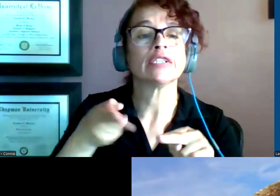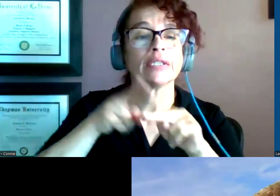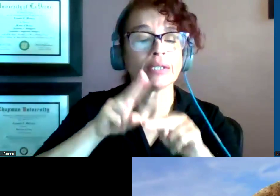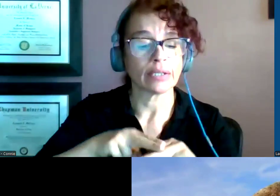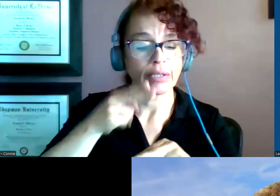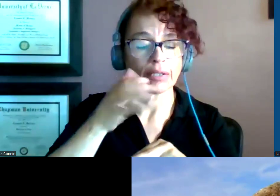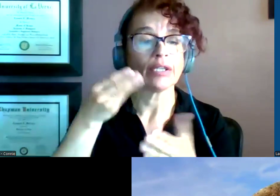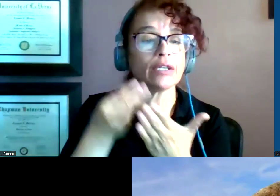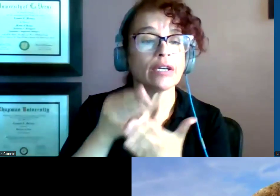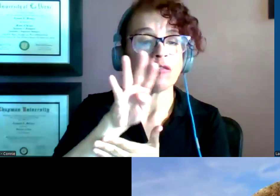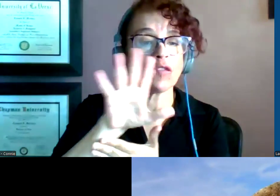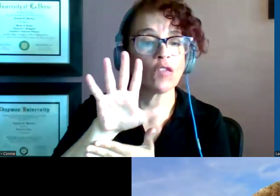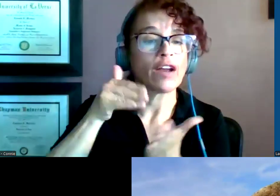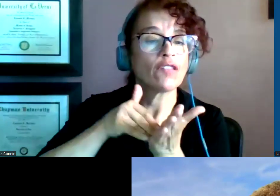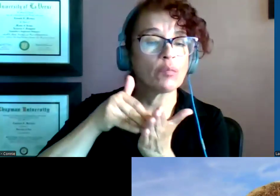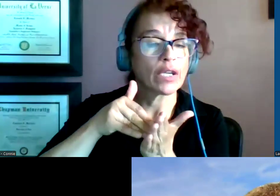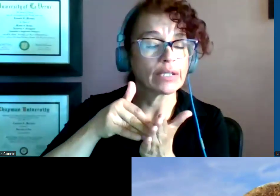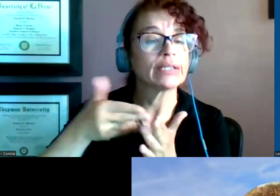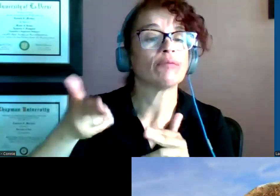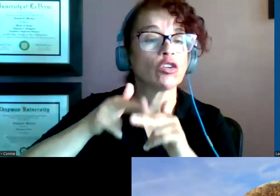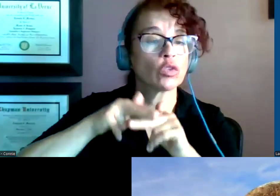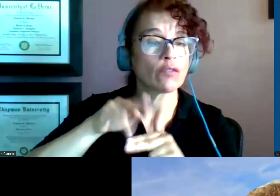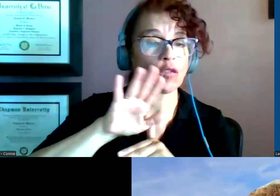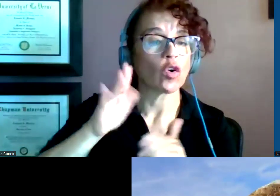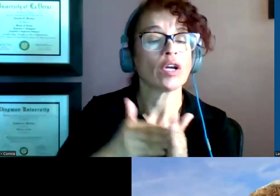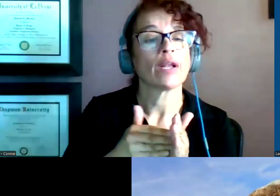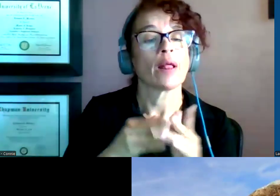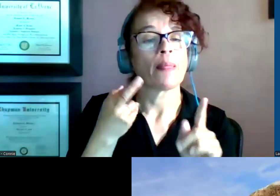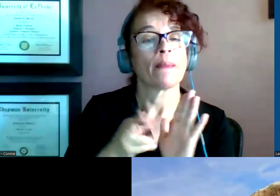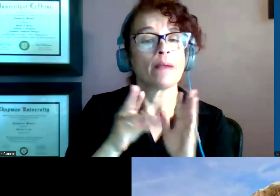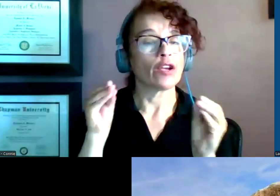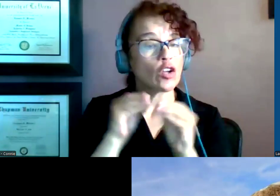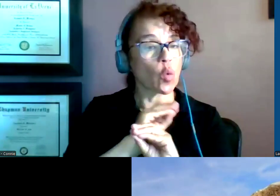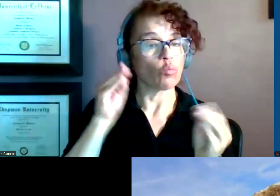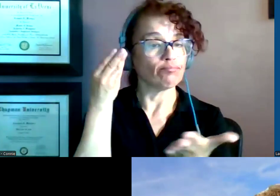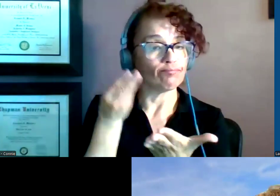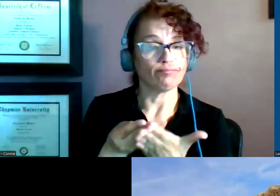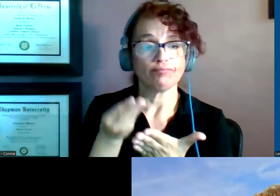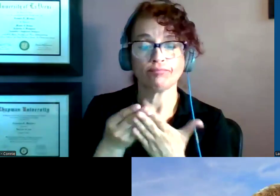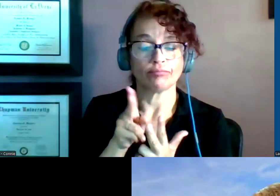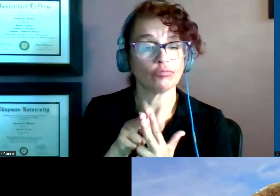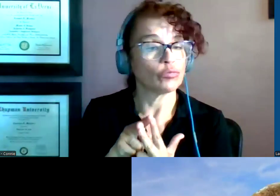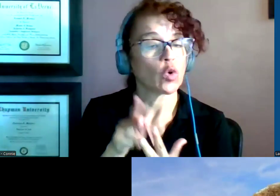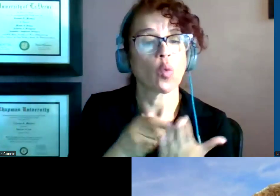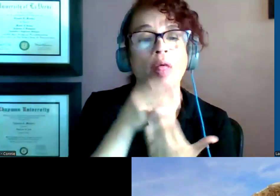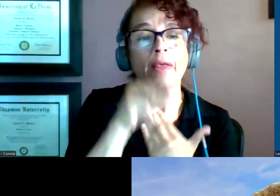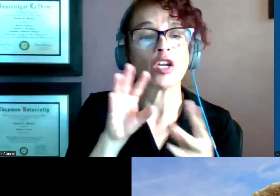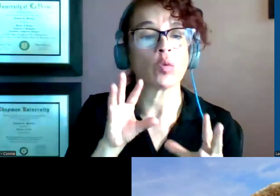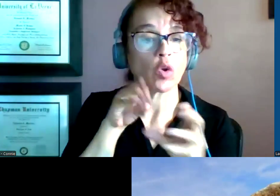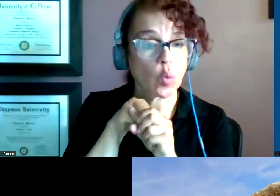HDAP funding by 45 million. Again, the May revise had no funding for either of these programs